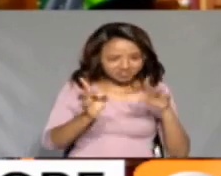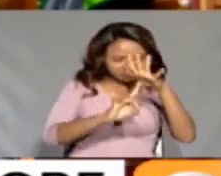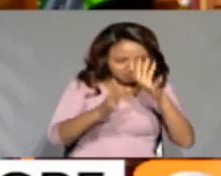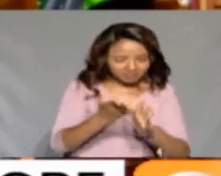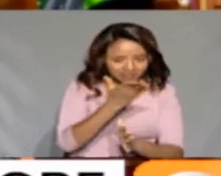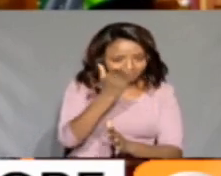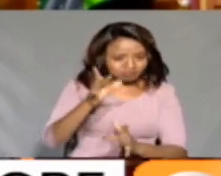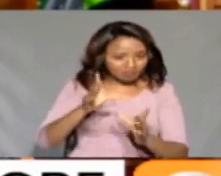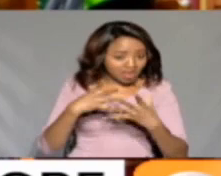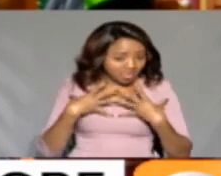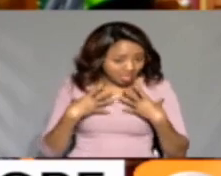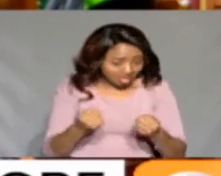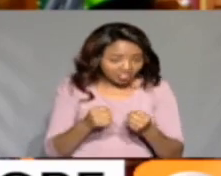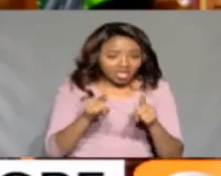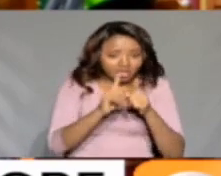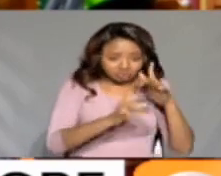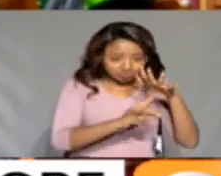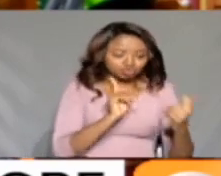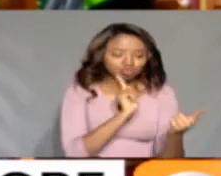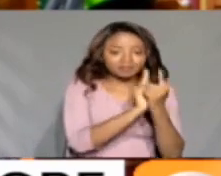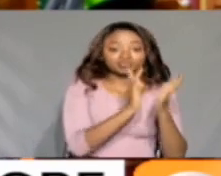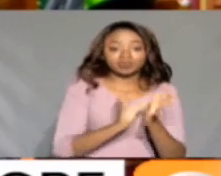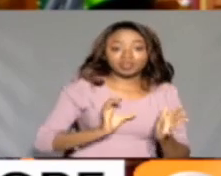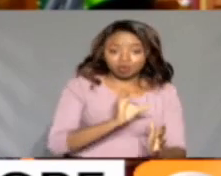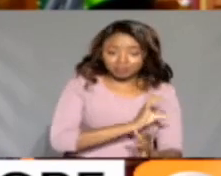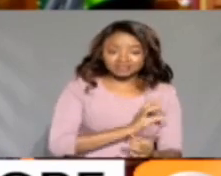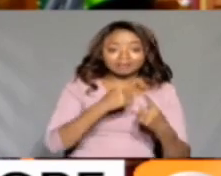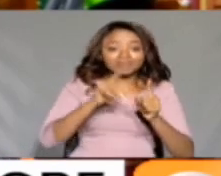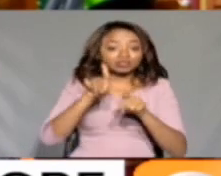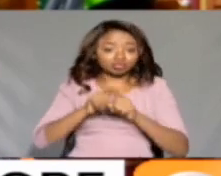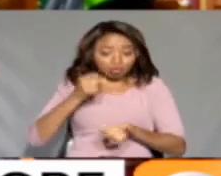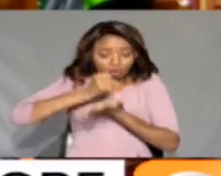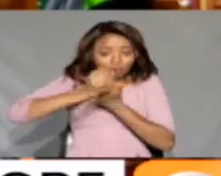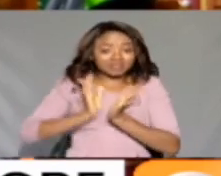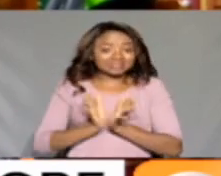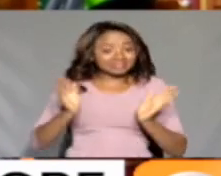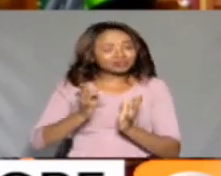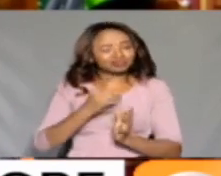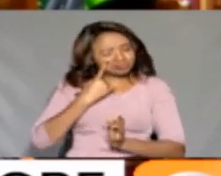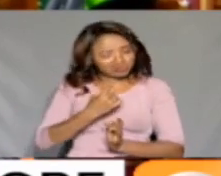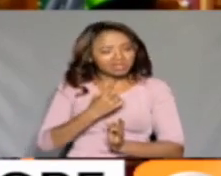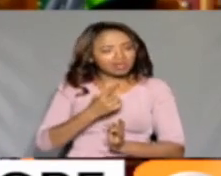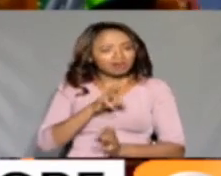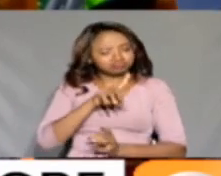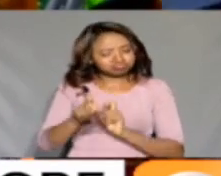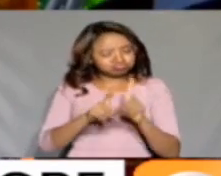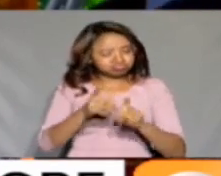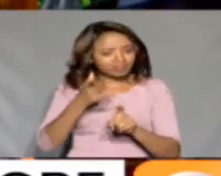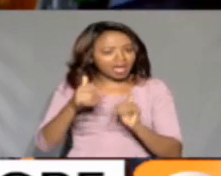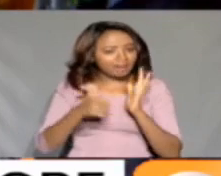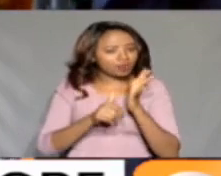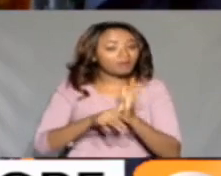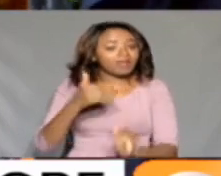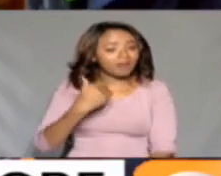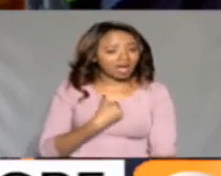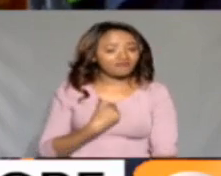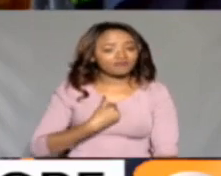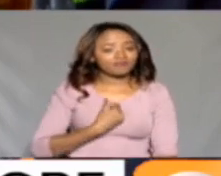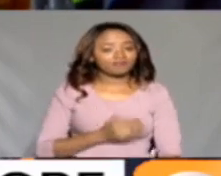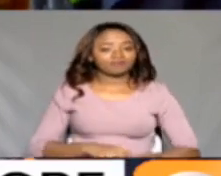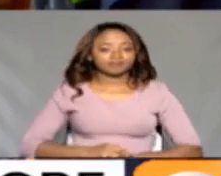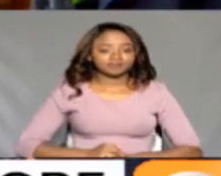Health and Treasury to appear before the committee, even as the Auditor General raises serious audit queries on the leased medical